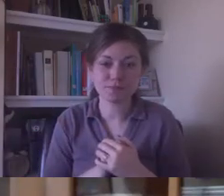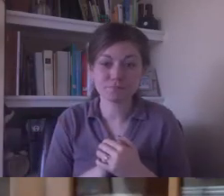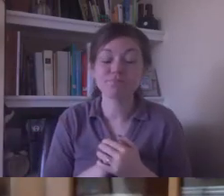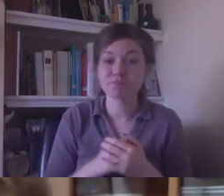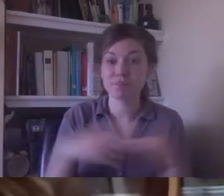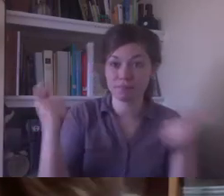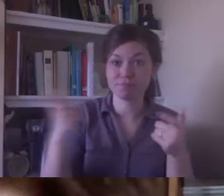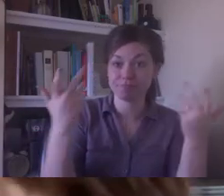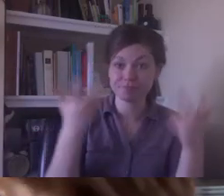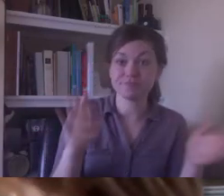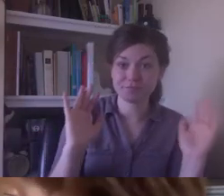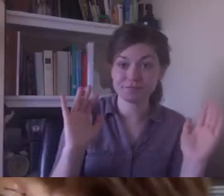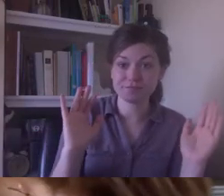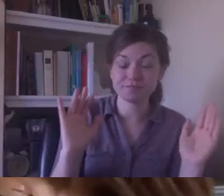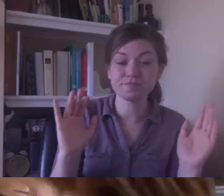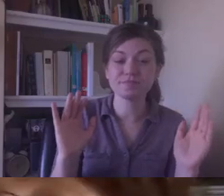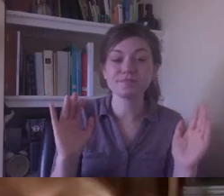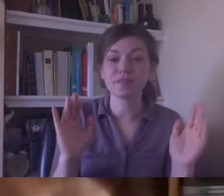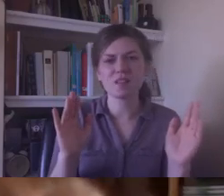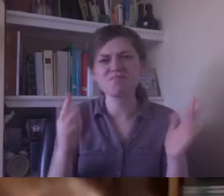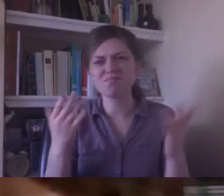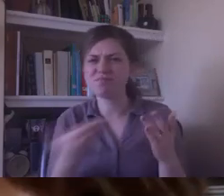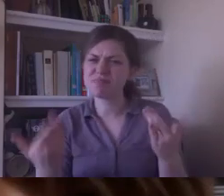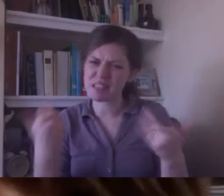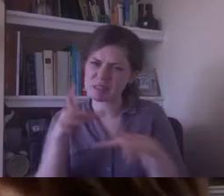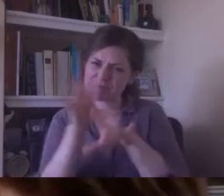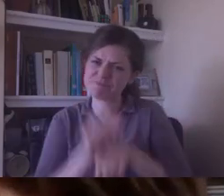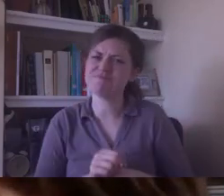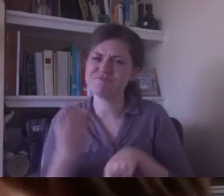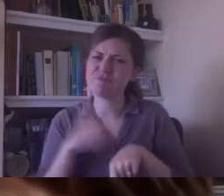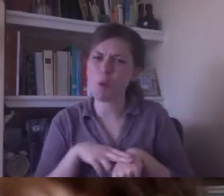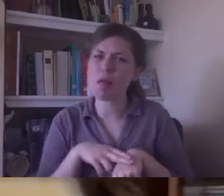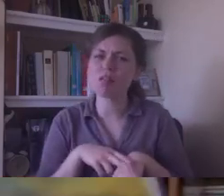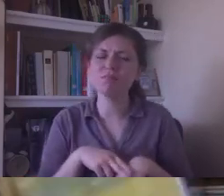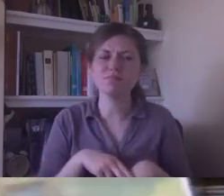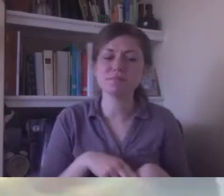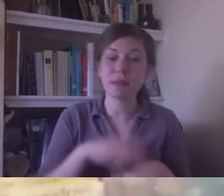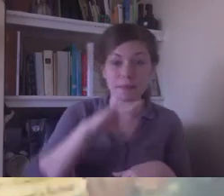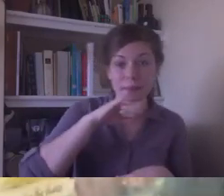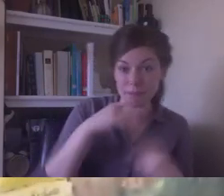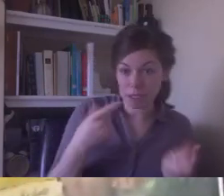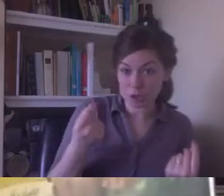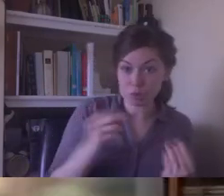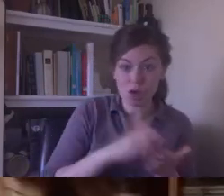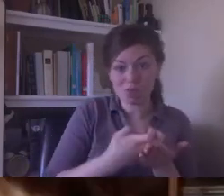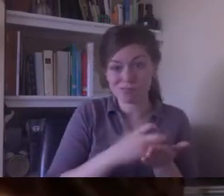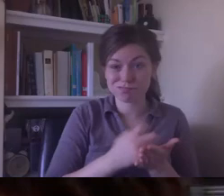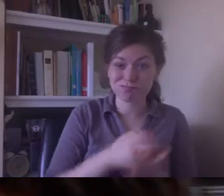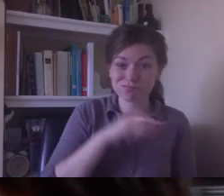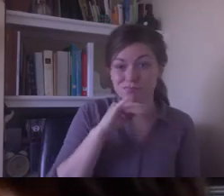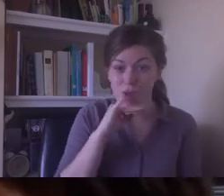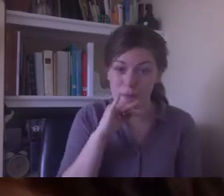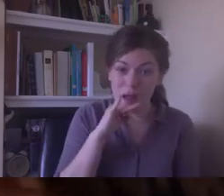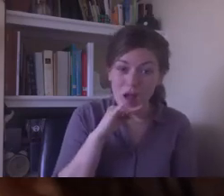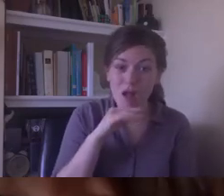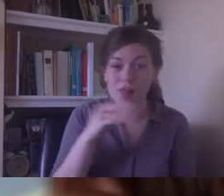After the celebrations, things went back to normal on the farm. The pigs rolled in the mud,